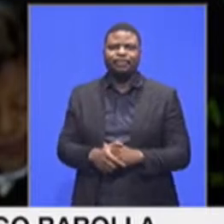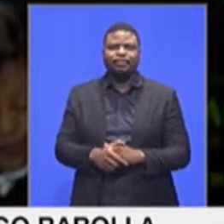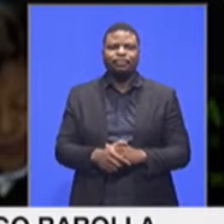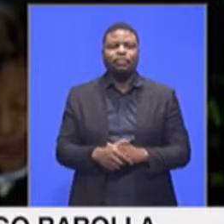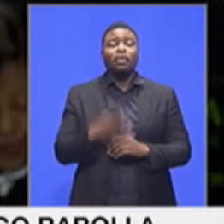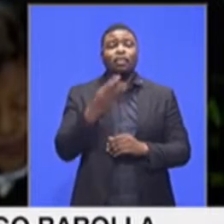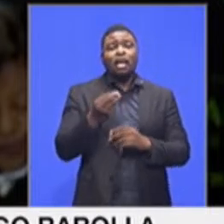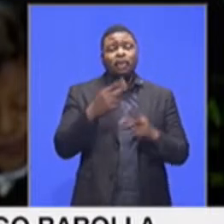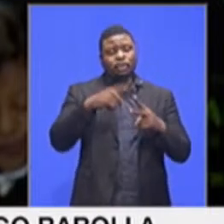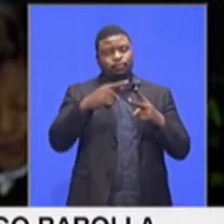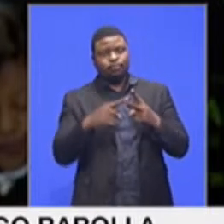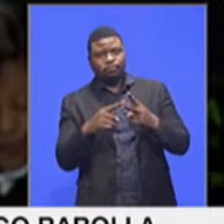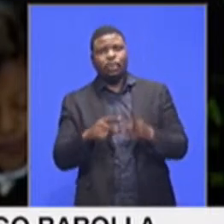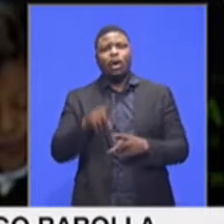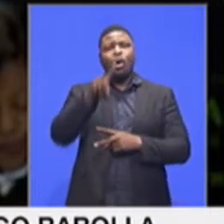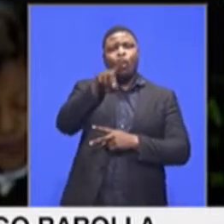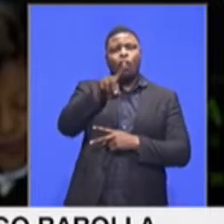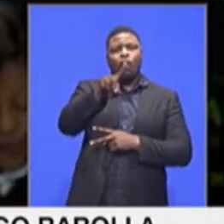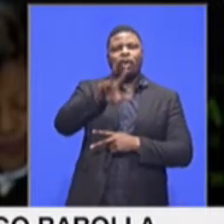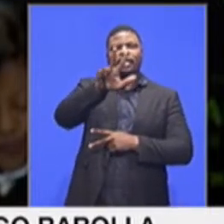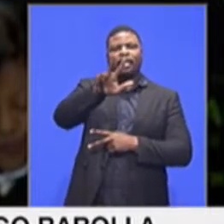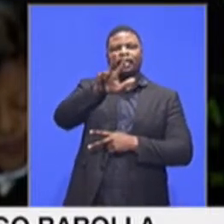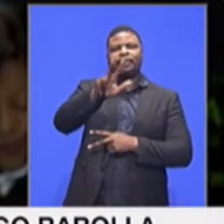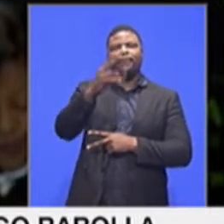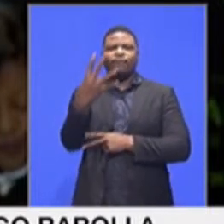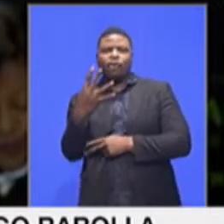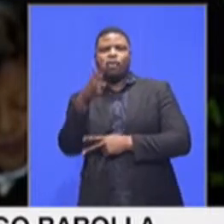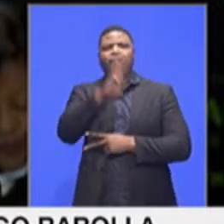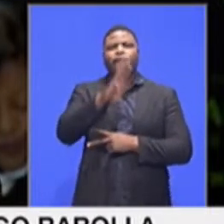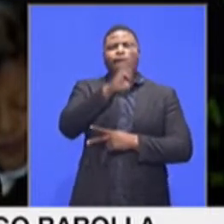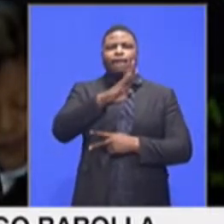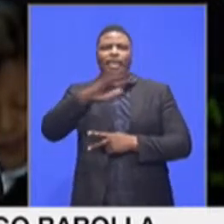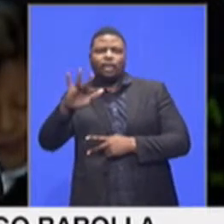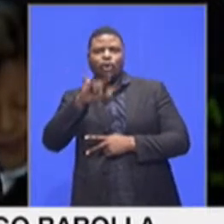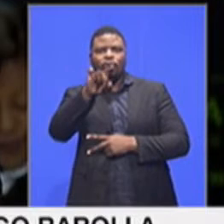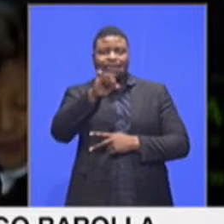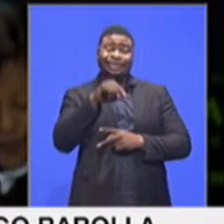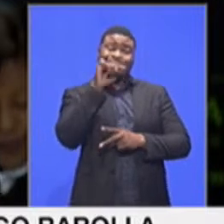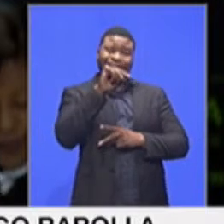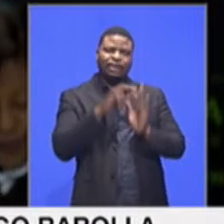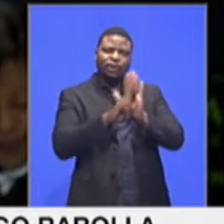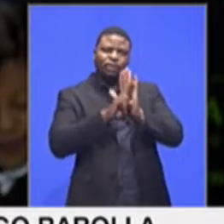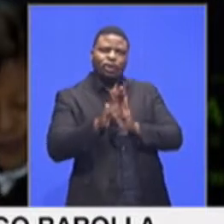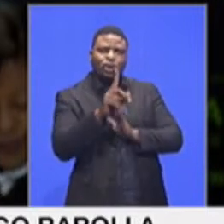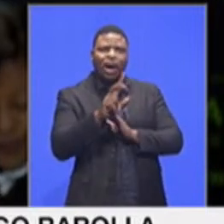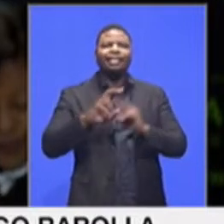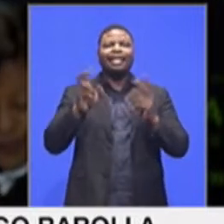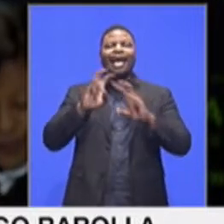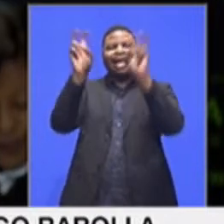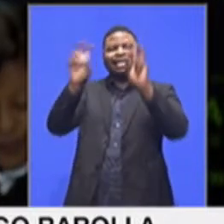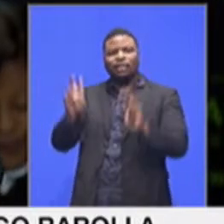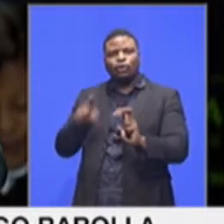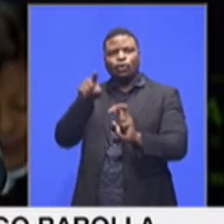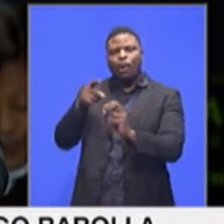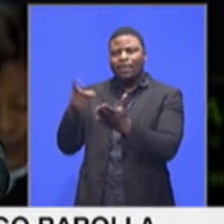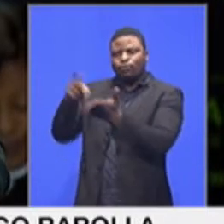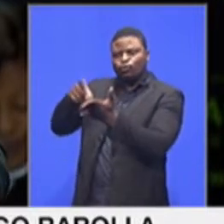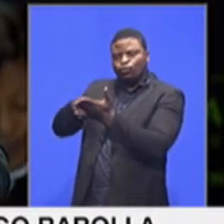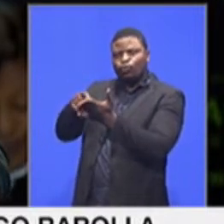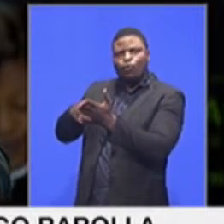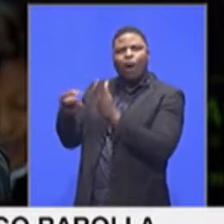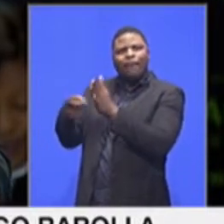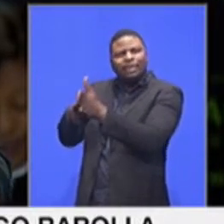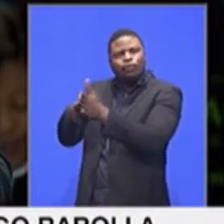One is 184 billion rand. This represents Eskom's full debt settlement requirements in